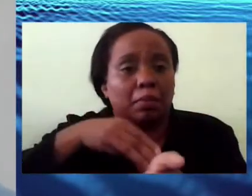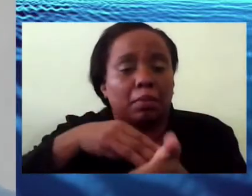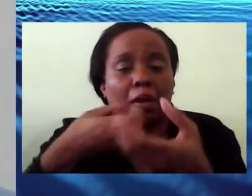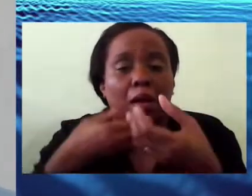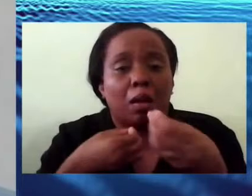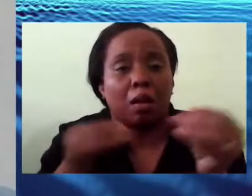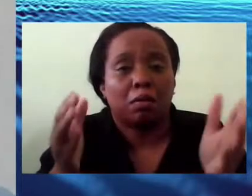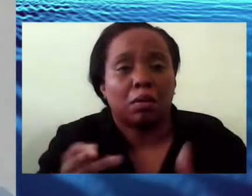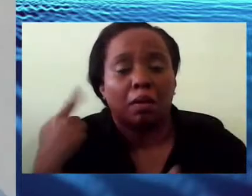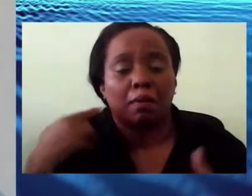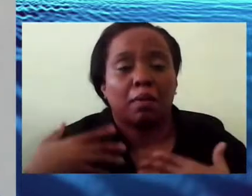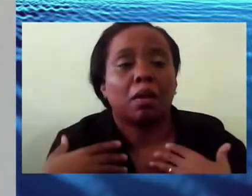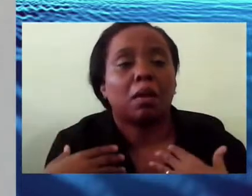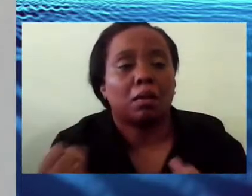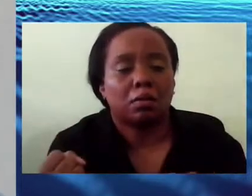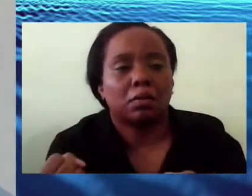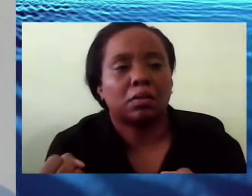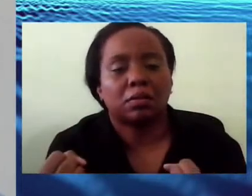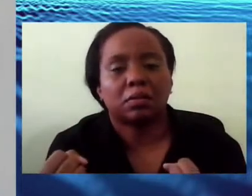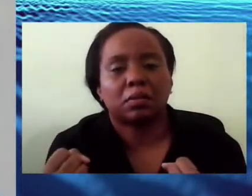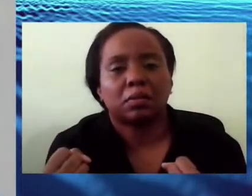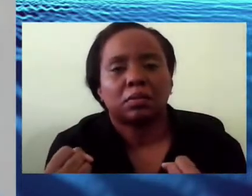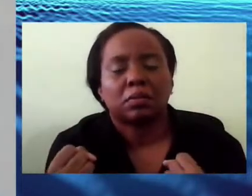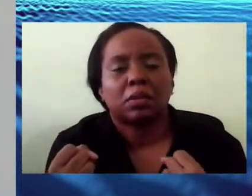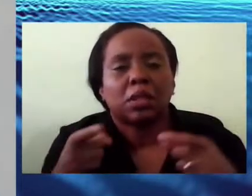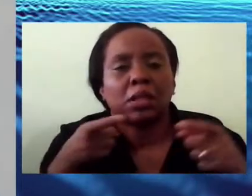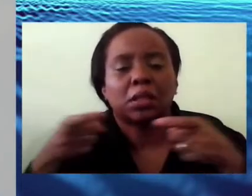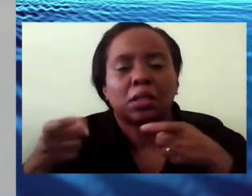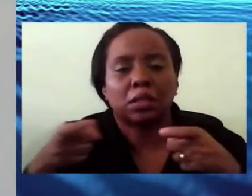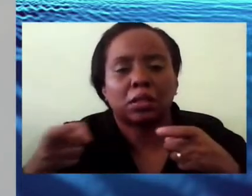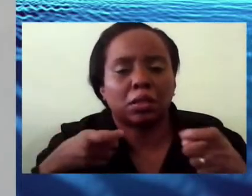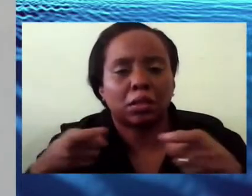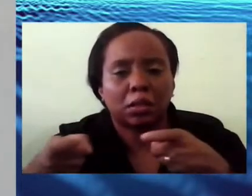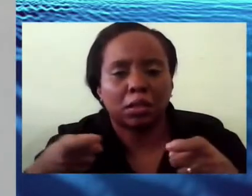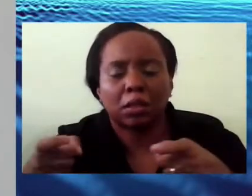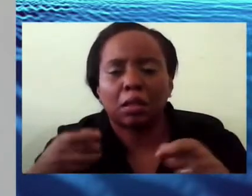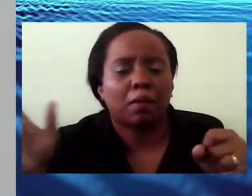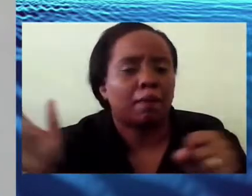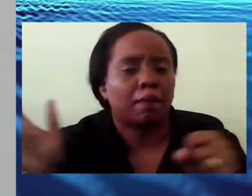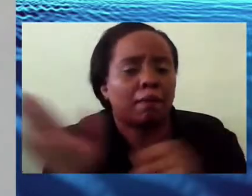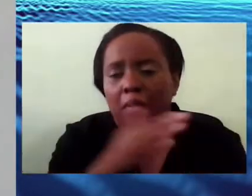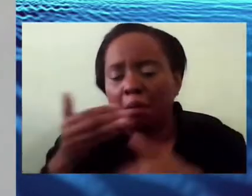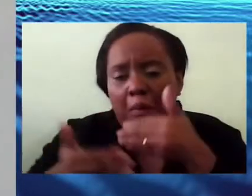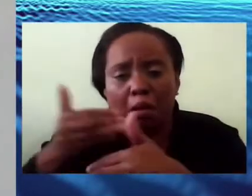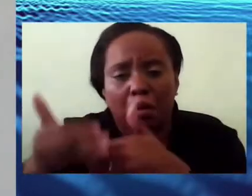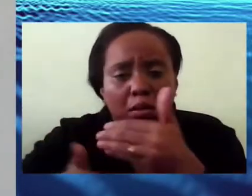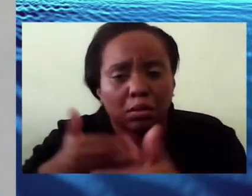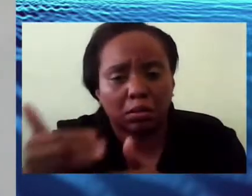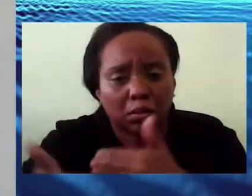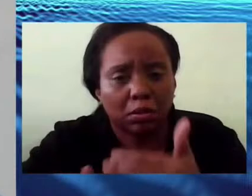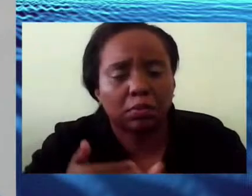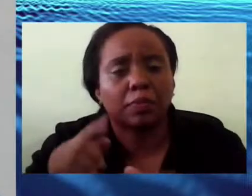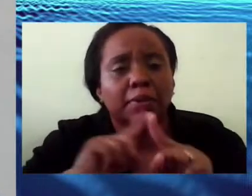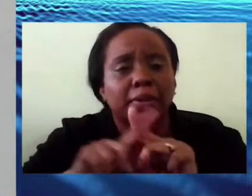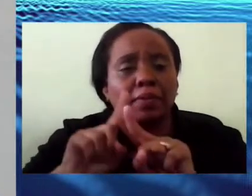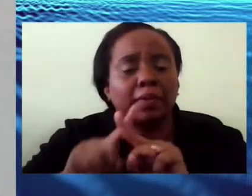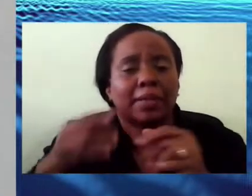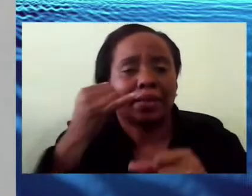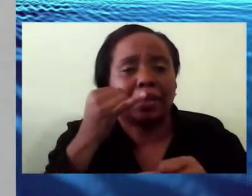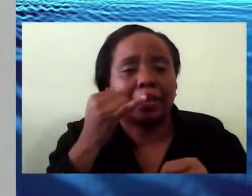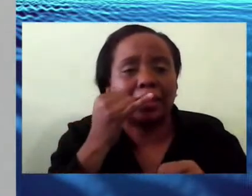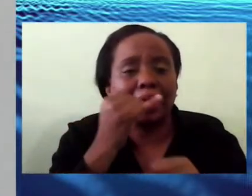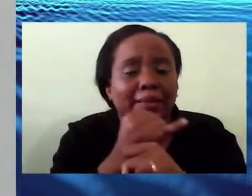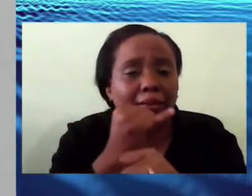health to be in charge of managing this entire process with all of the various institutions, with